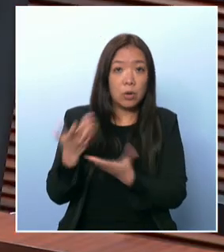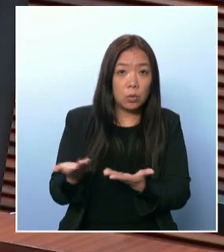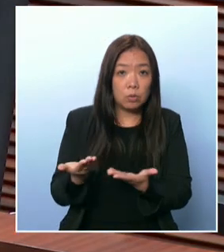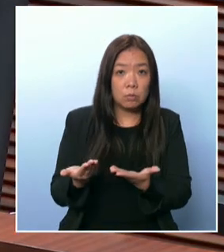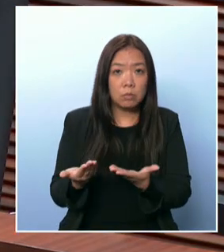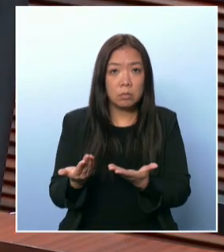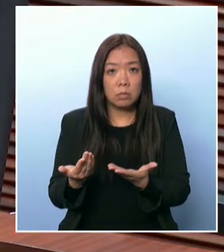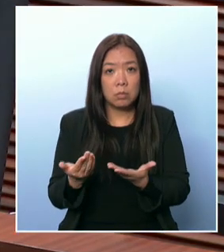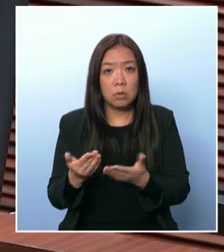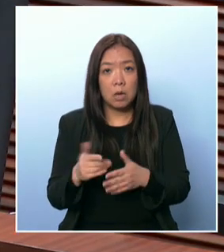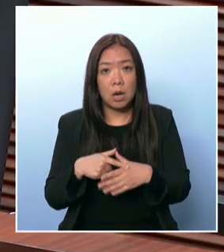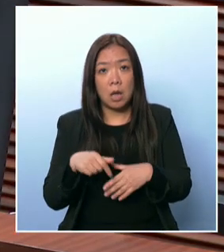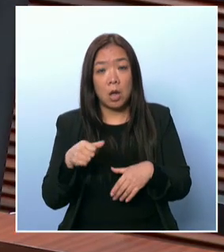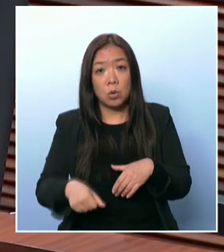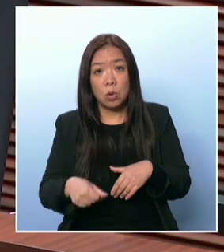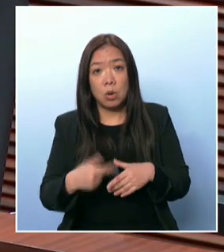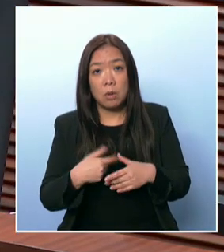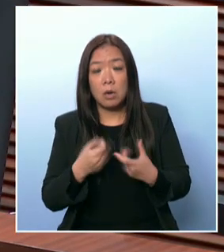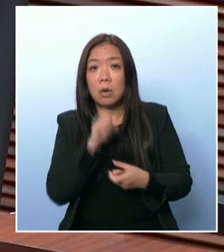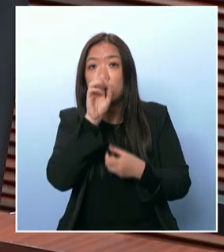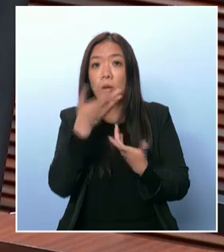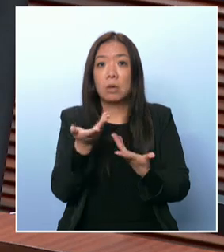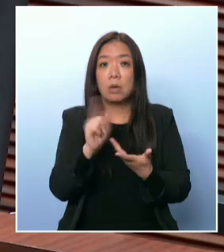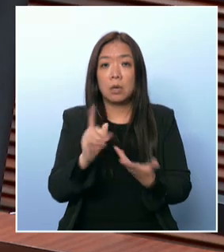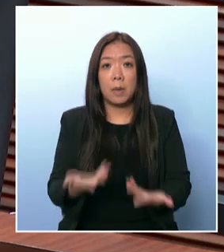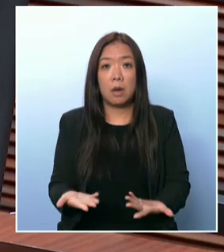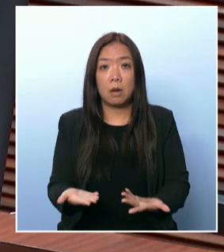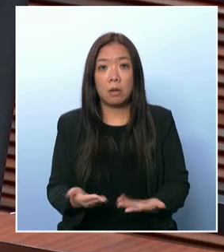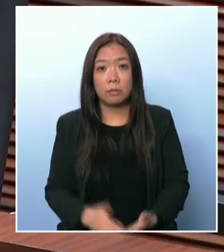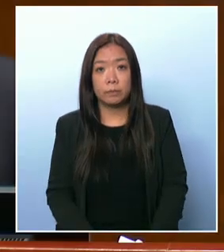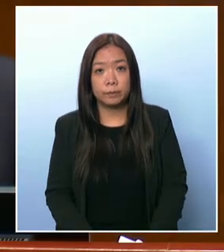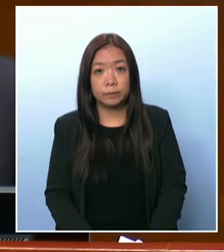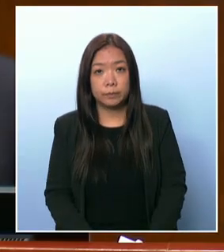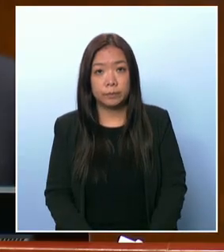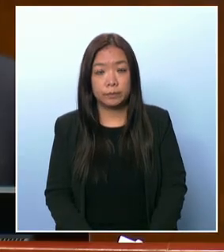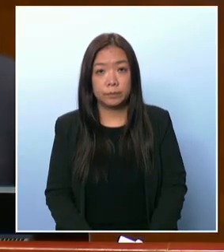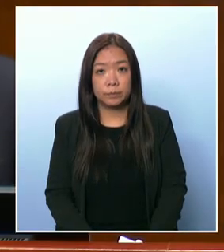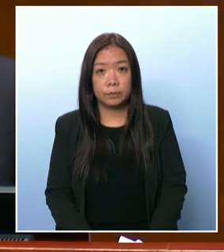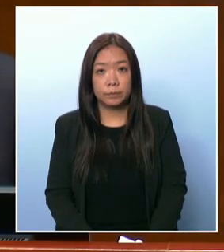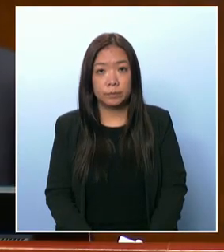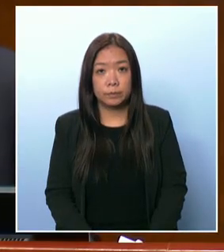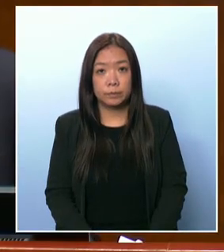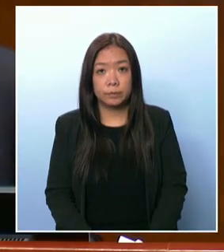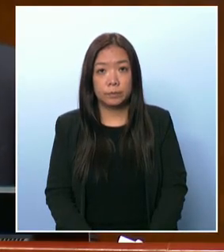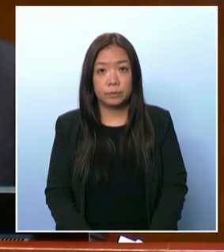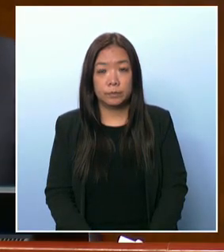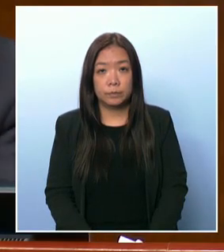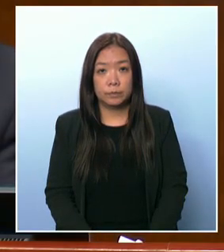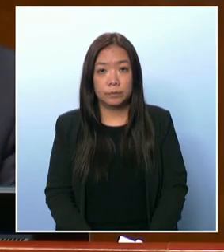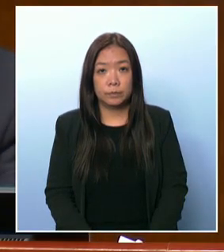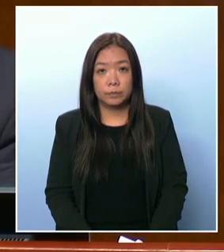you support the government submitting this proposal to the PWSC? Should I just state